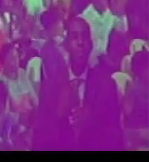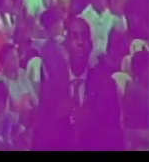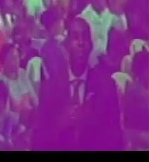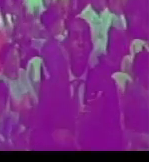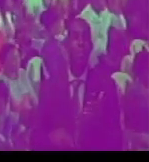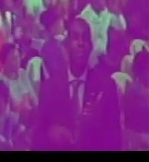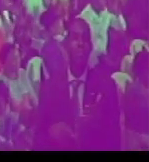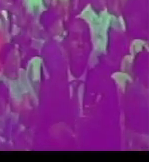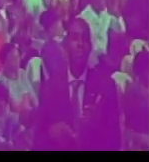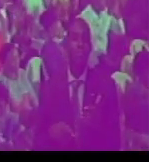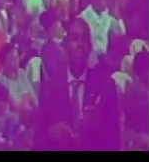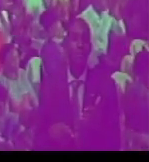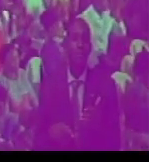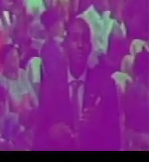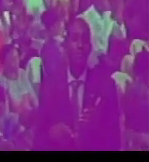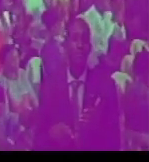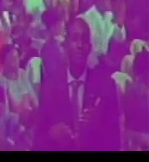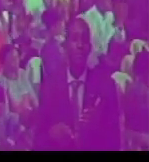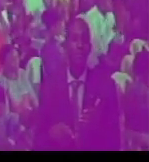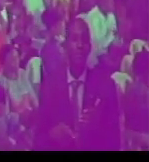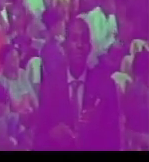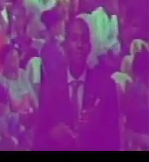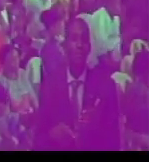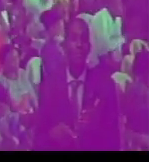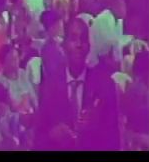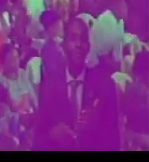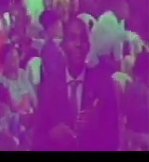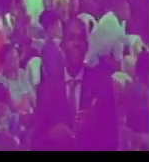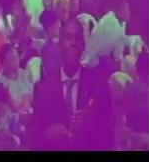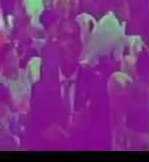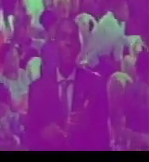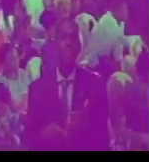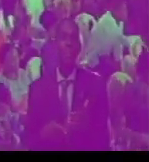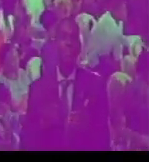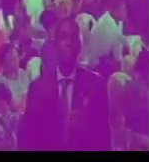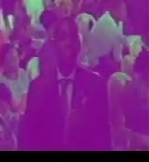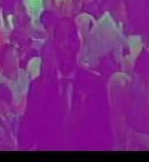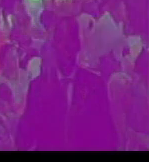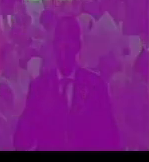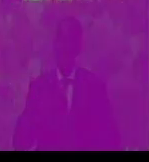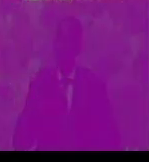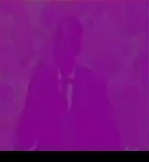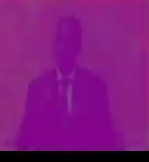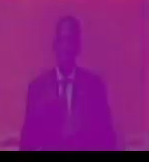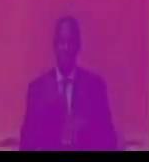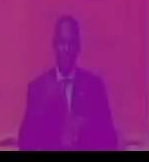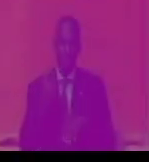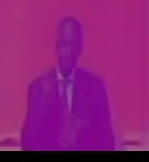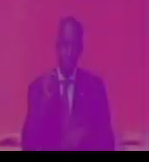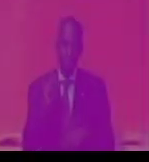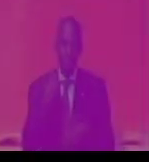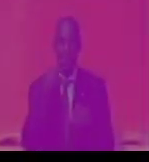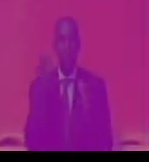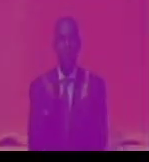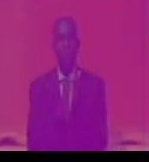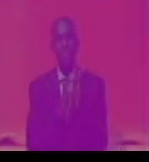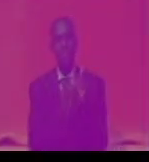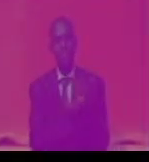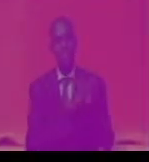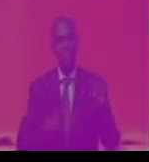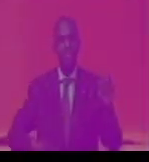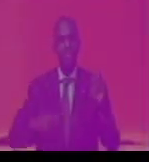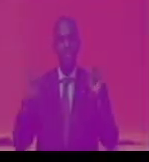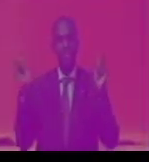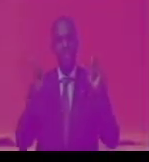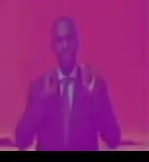Lord. Hallelujah. I wondered, what brought me out this evening? I have been, my brethren, I have cataracts of